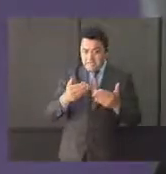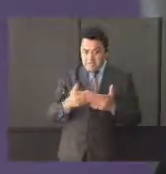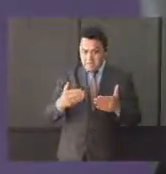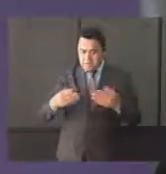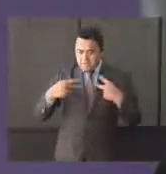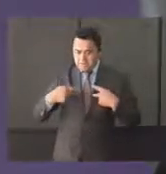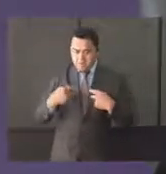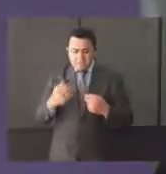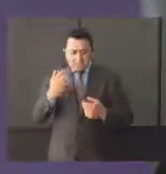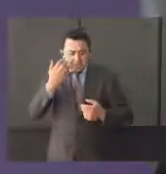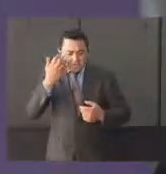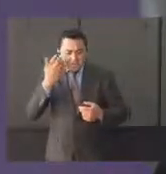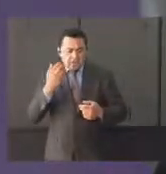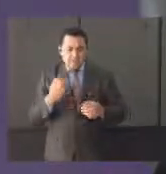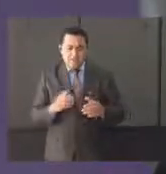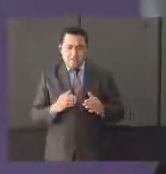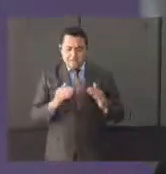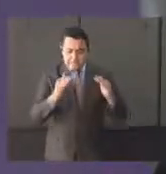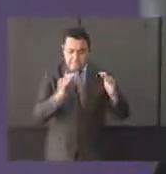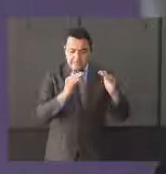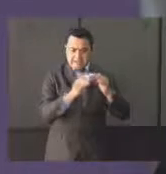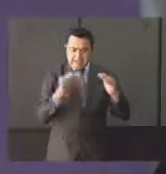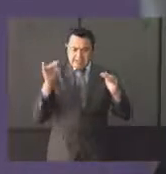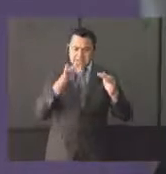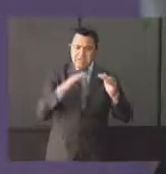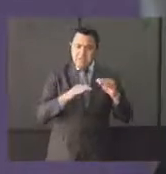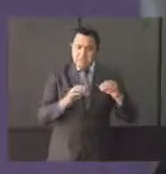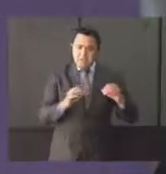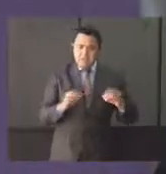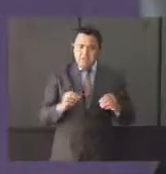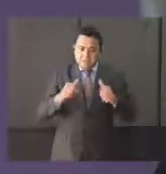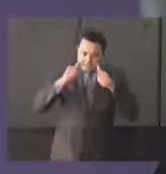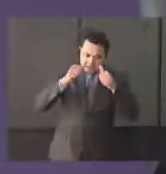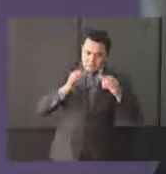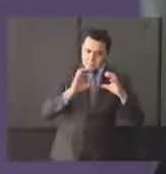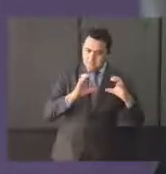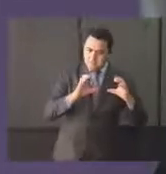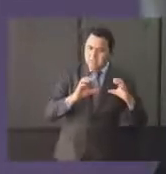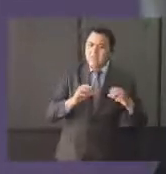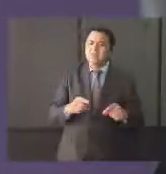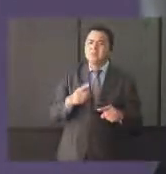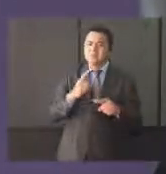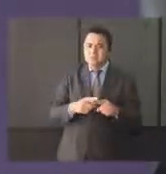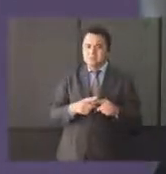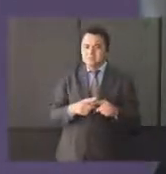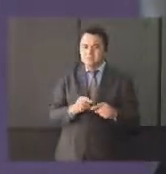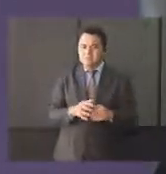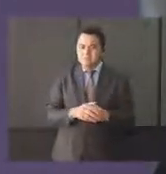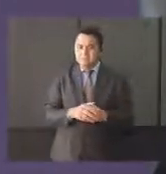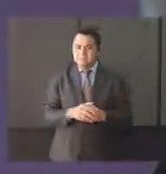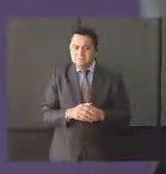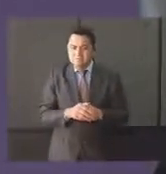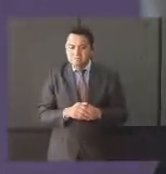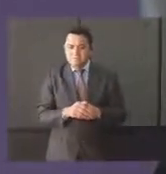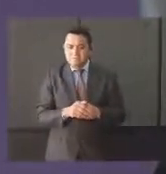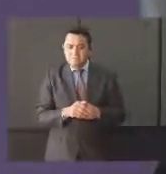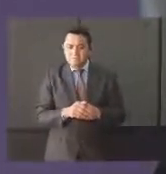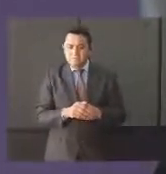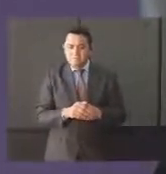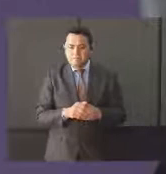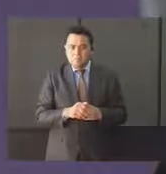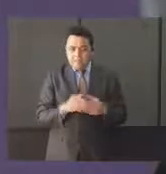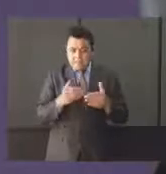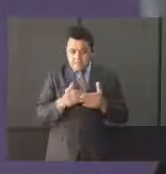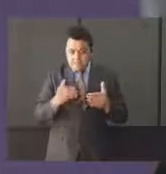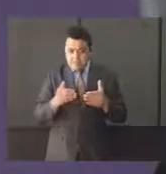which are the ones that are have asked for asylum either in Mexico or in the United States. The flows